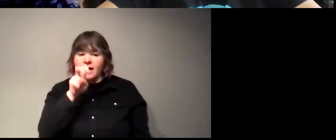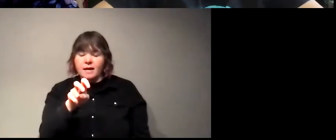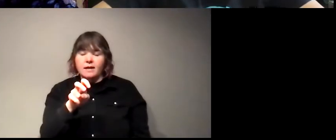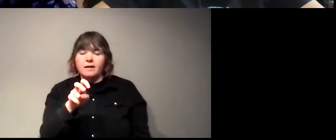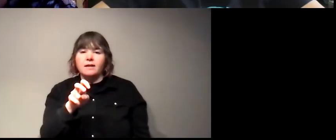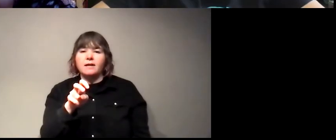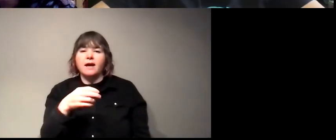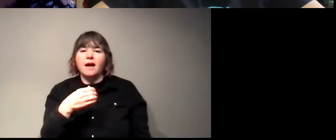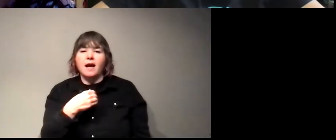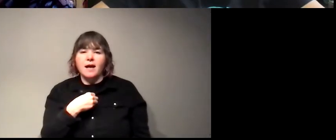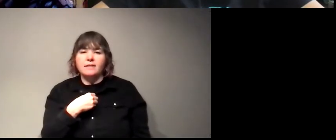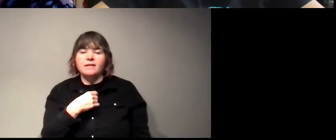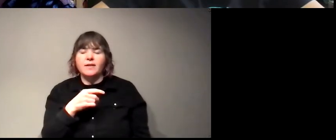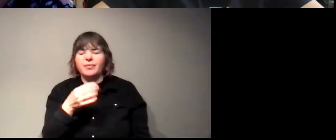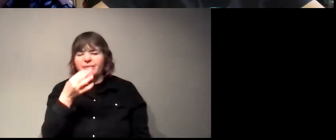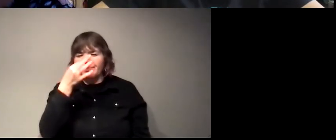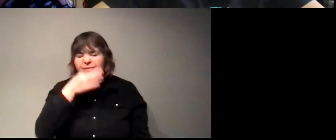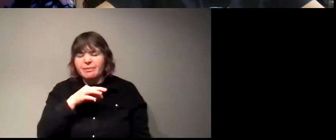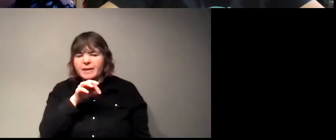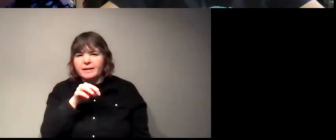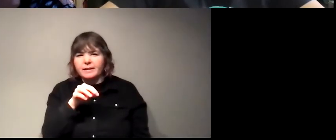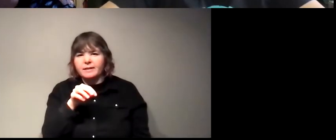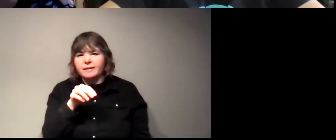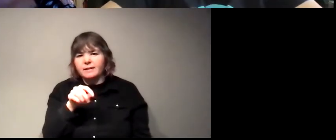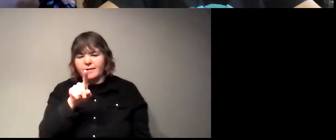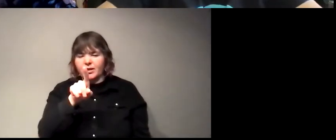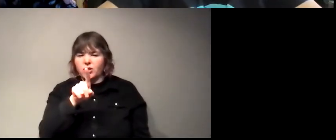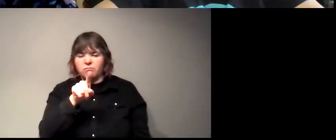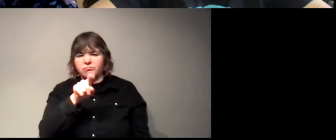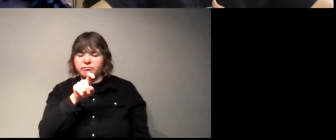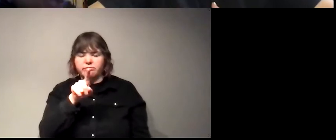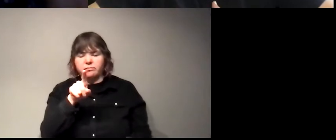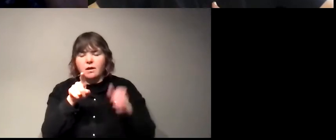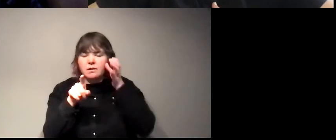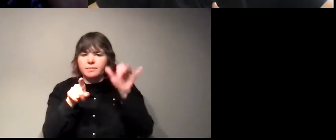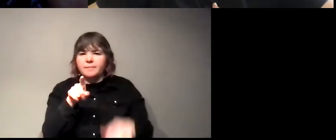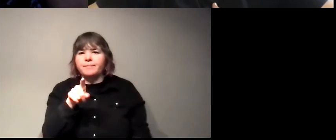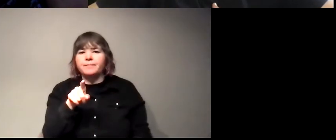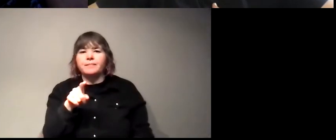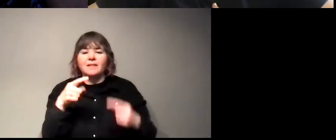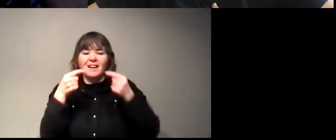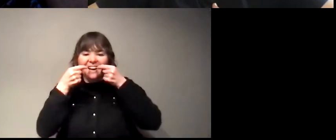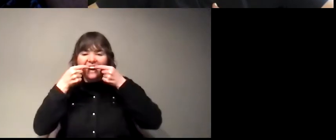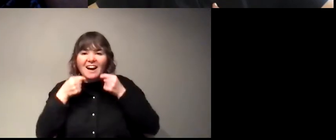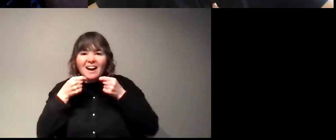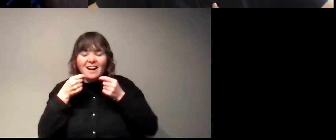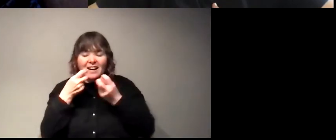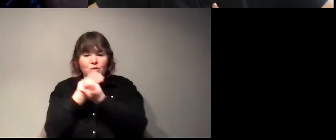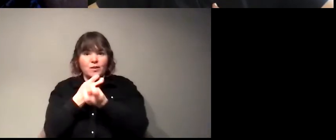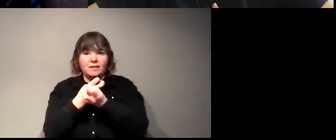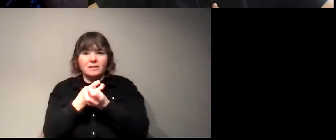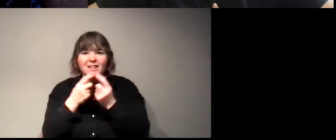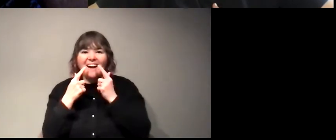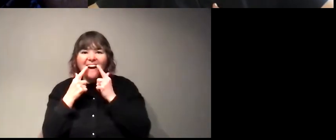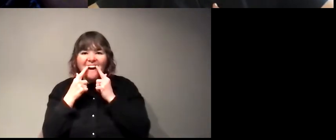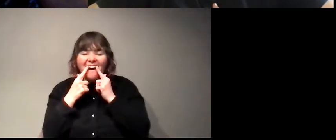has a very, very thin tongue. Consider it like my finger. So their venomous teeth, the fangs, are like these canines,